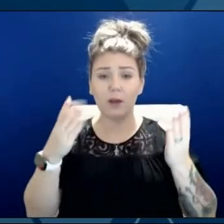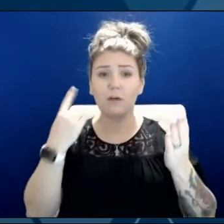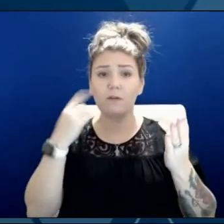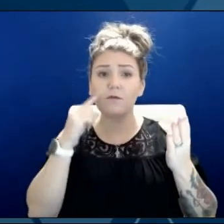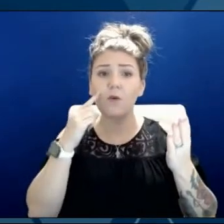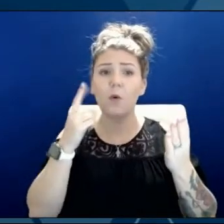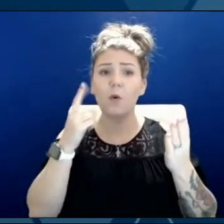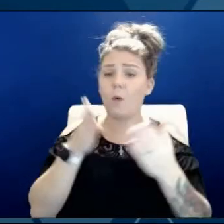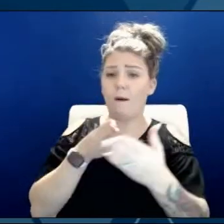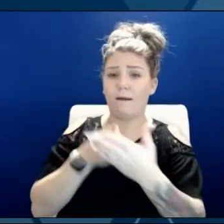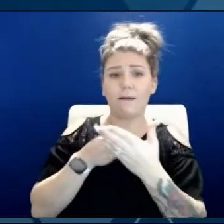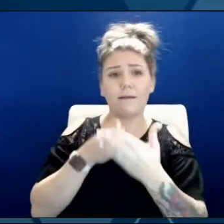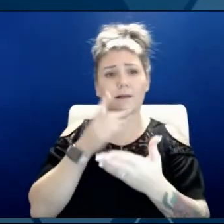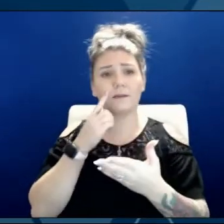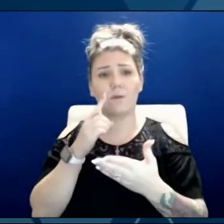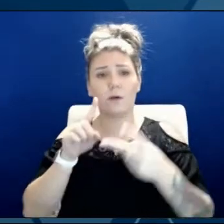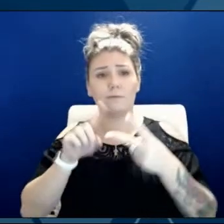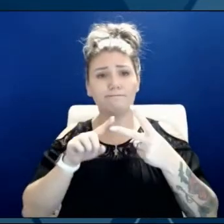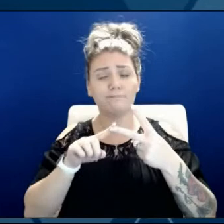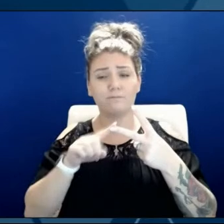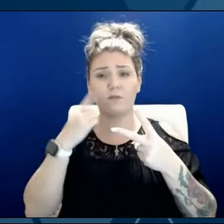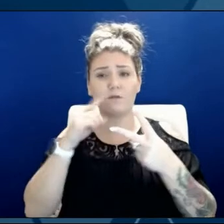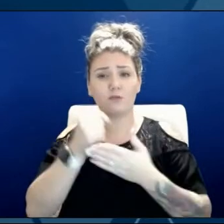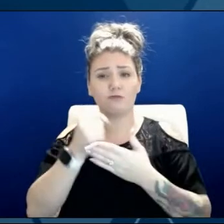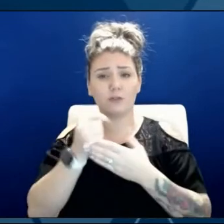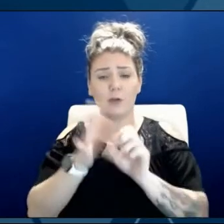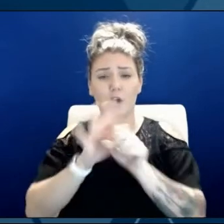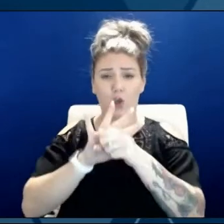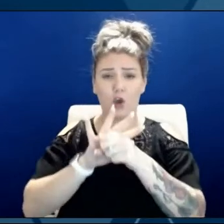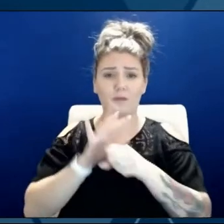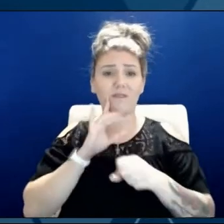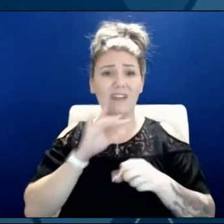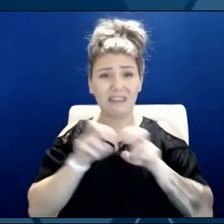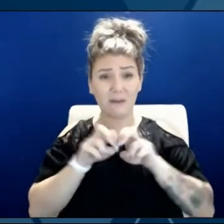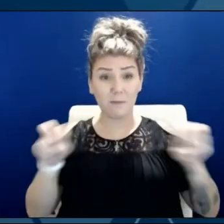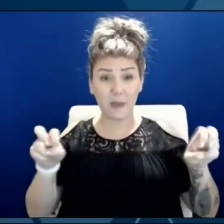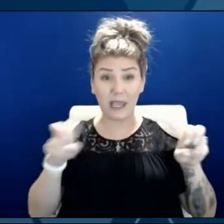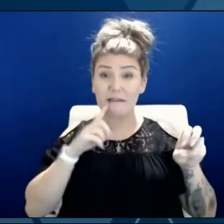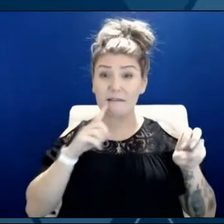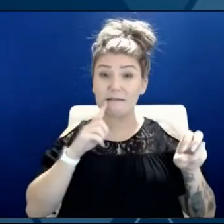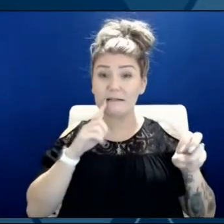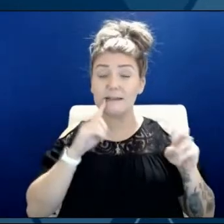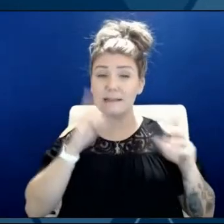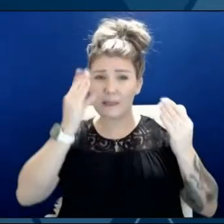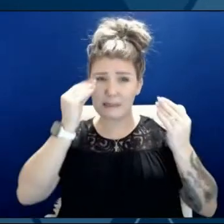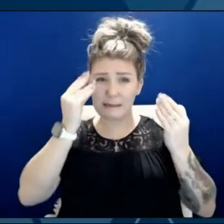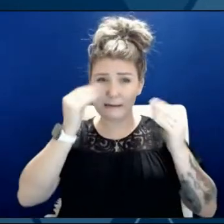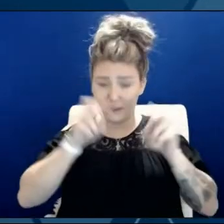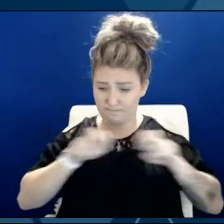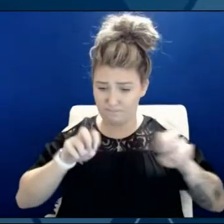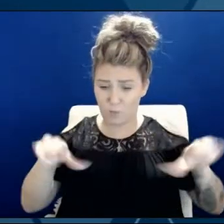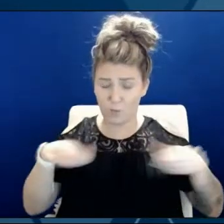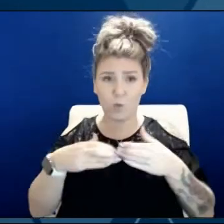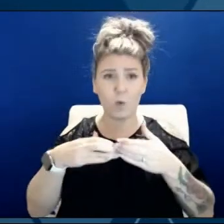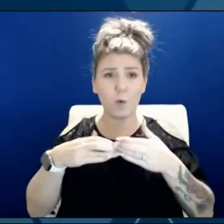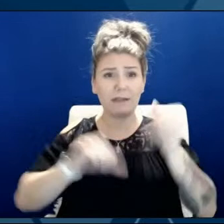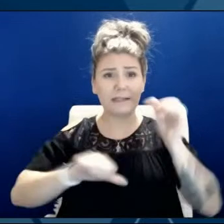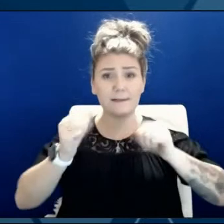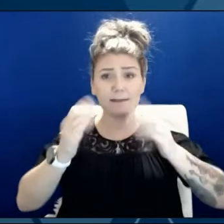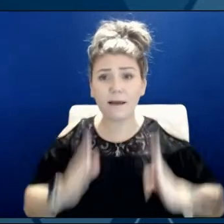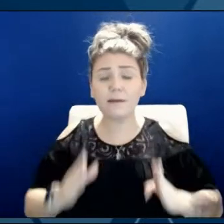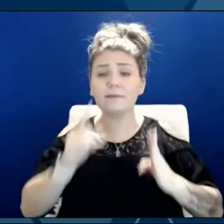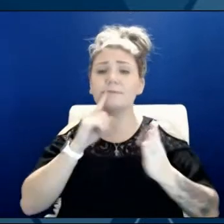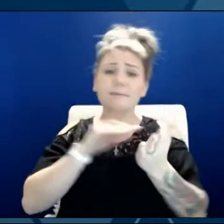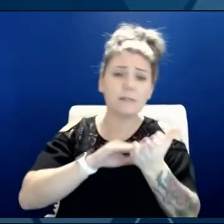treat COVID. The NIH treatment guidelines panel is a think tank of doctors and scientists who pour through COVID research, who are